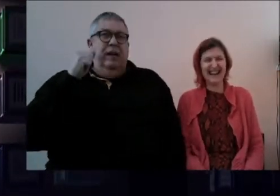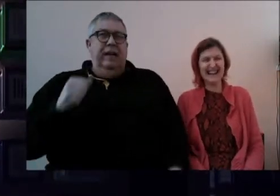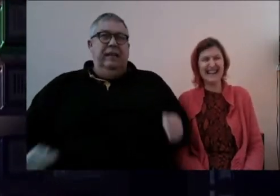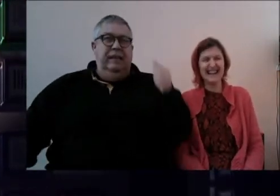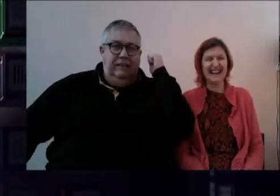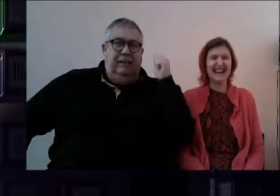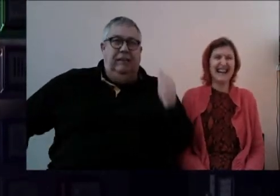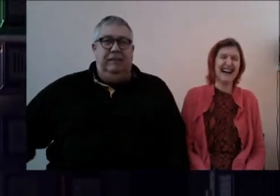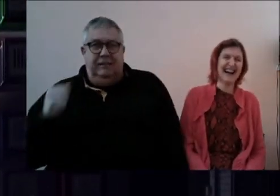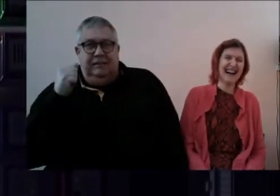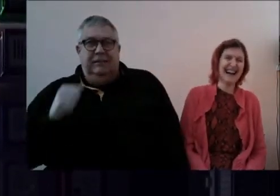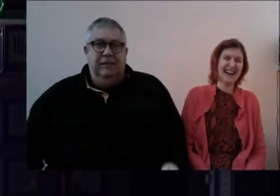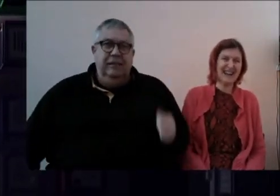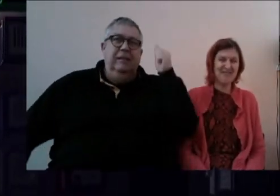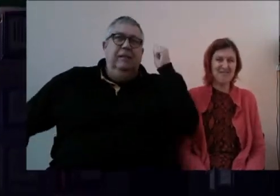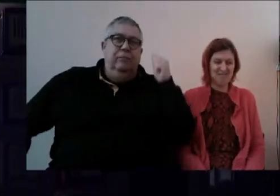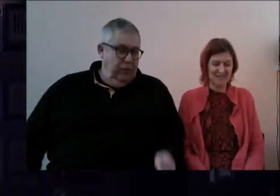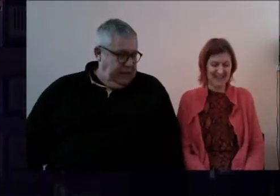Breathe.